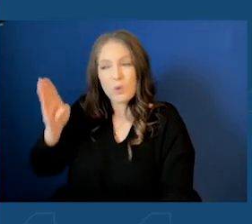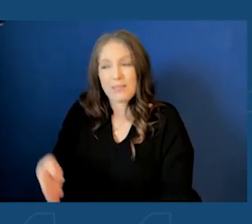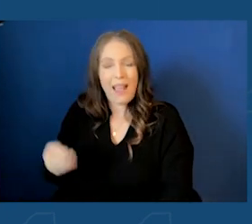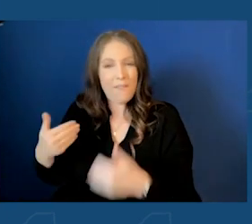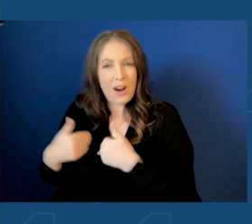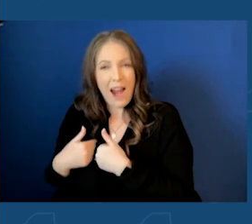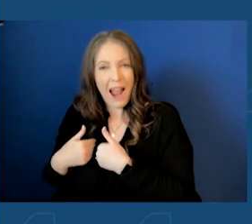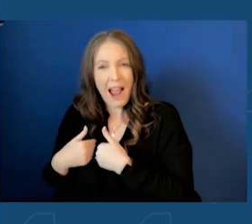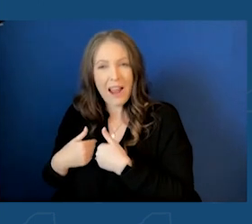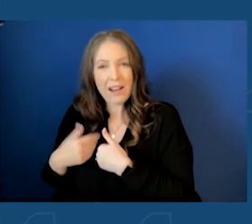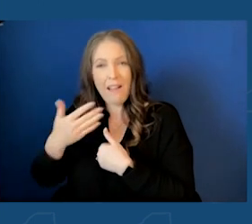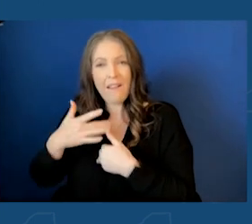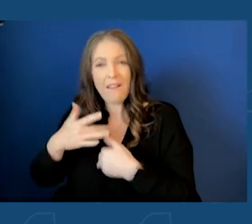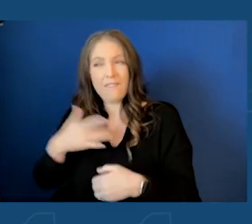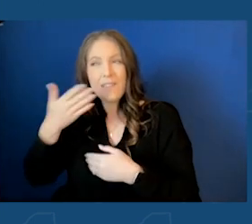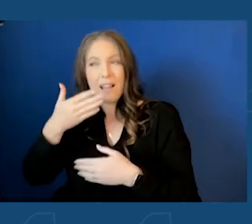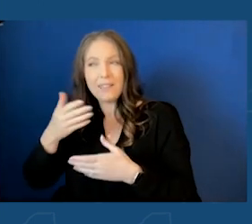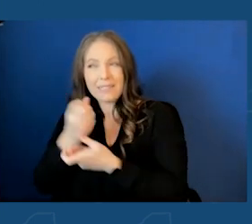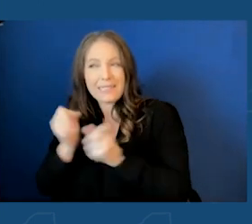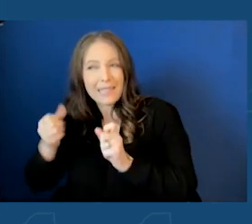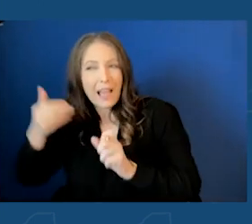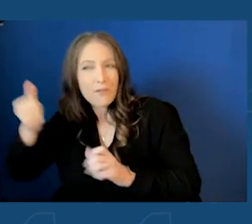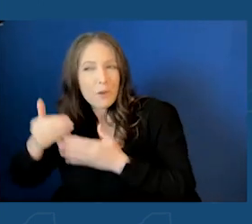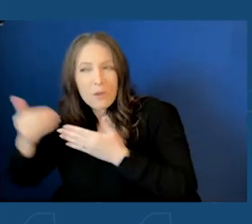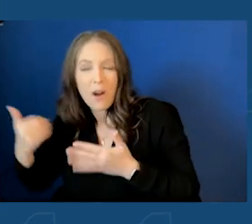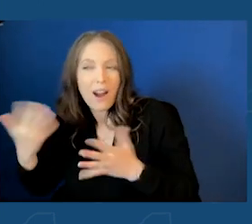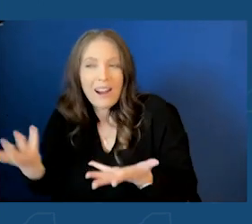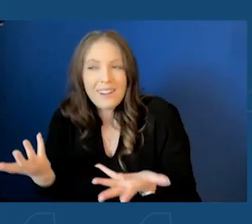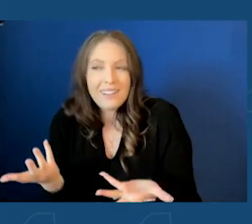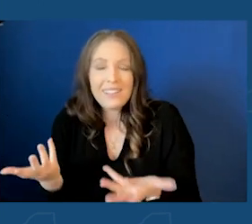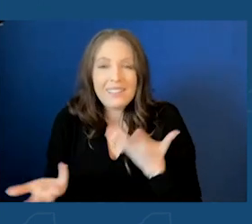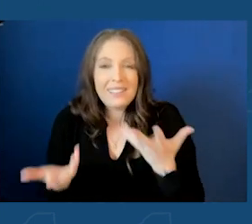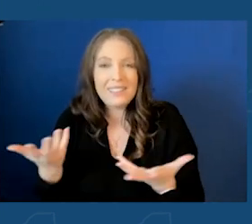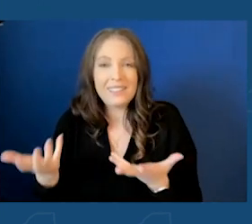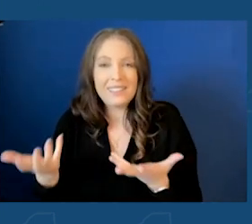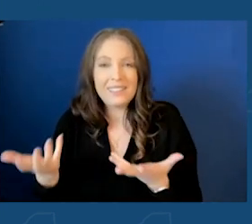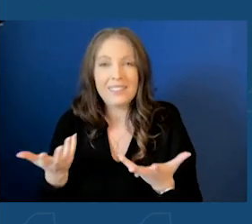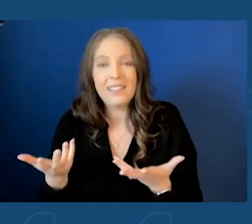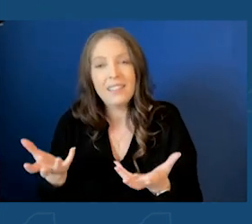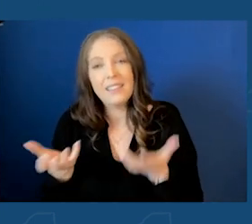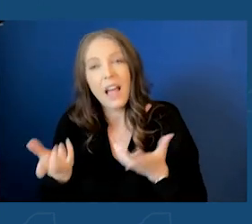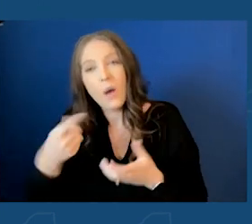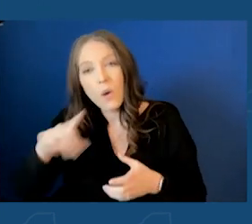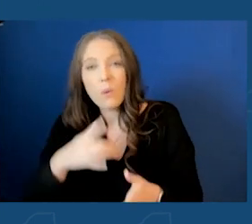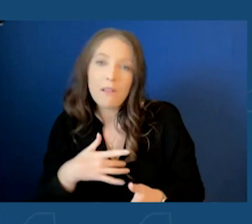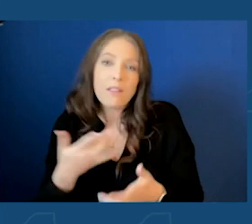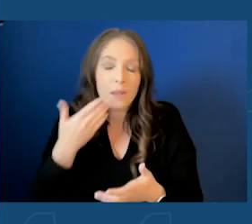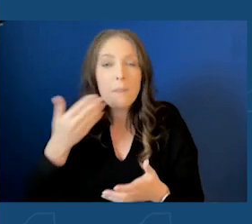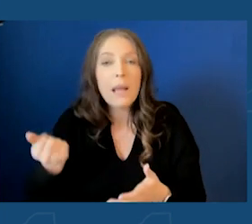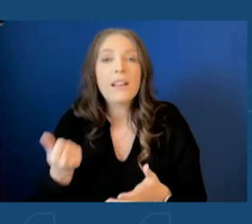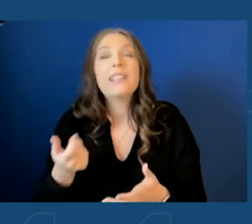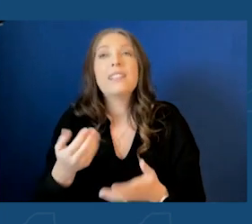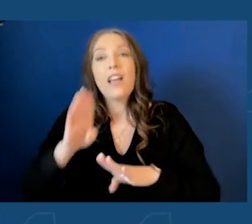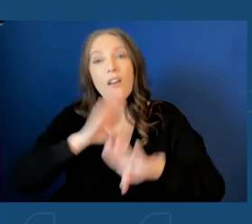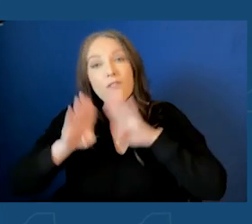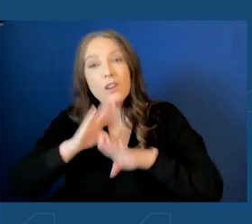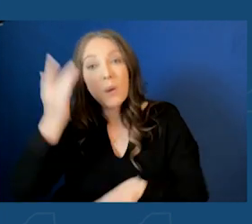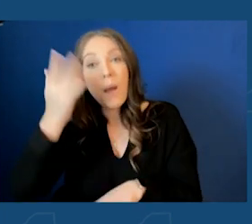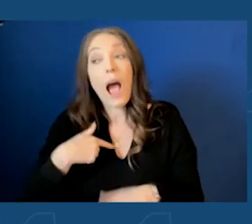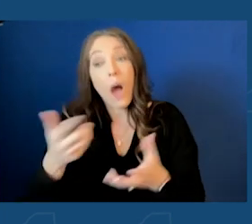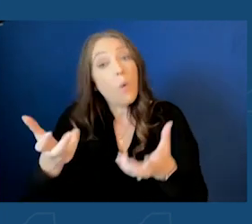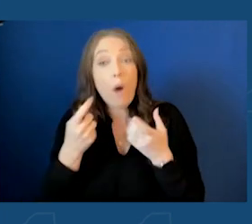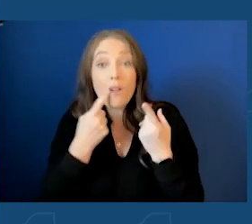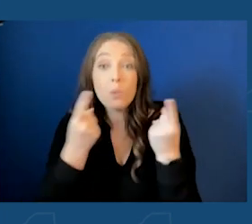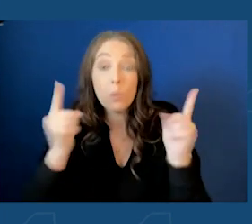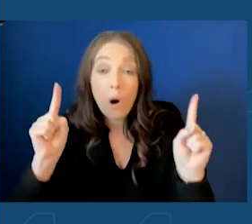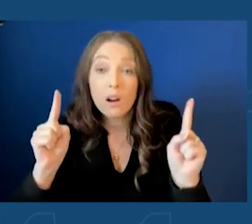this one thing will make people feel better. And it's frustrating because I want it to work. I want people to have that sense of